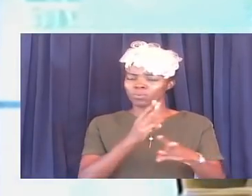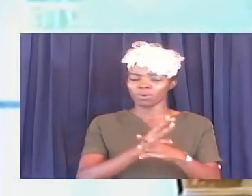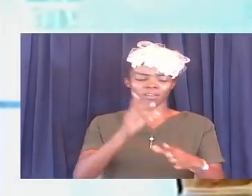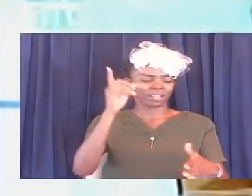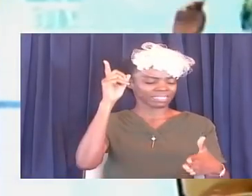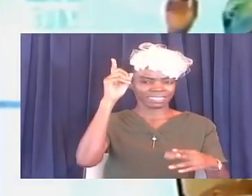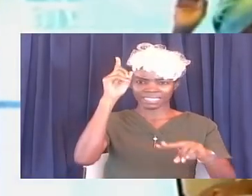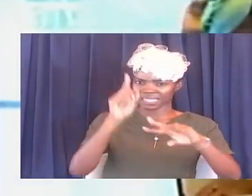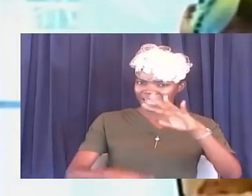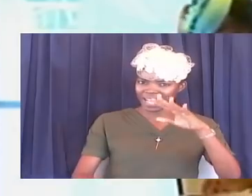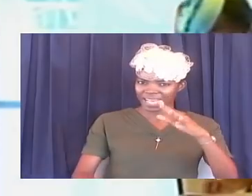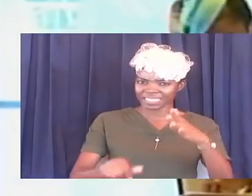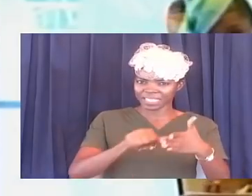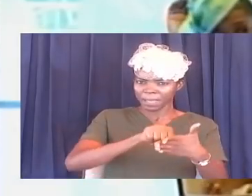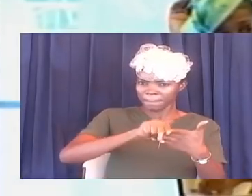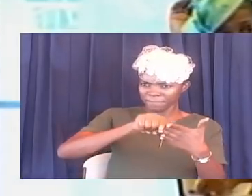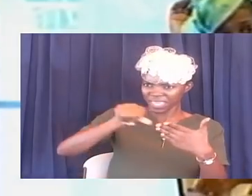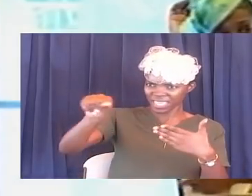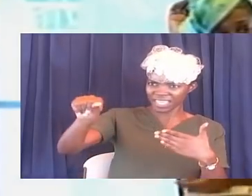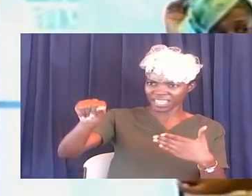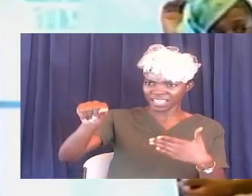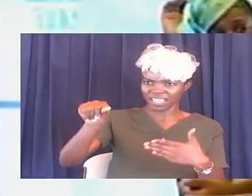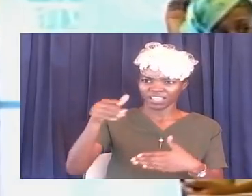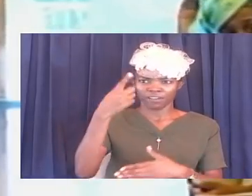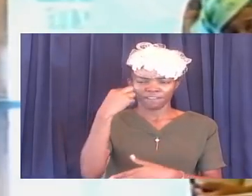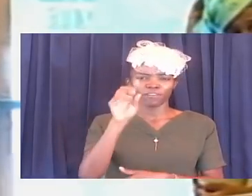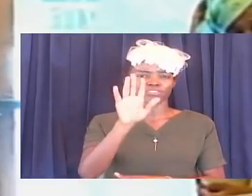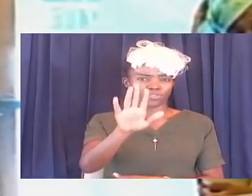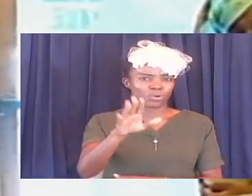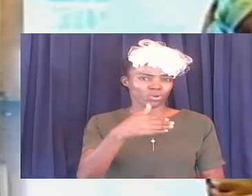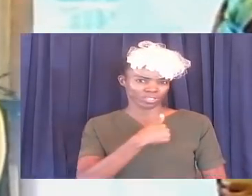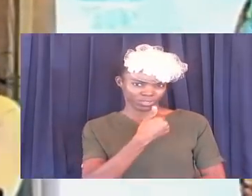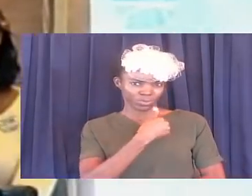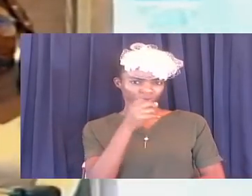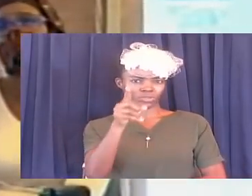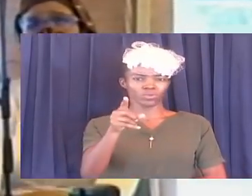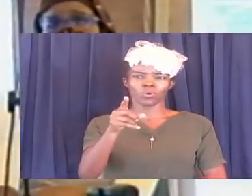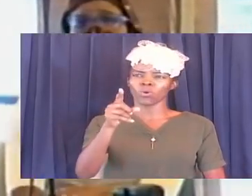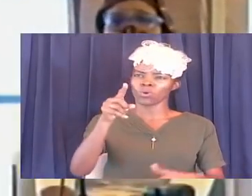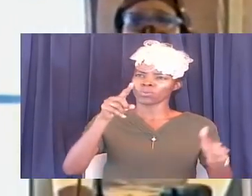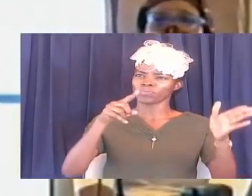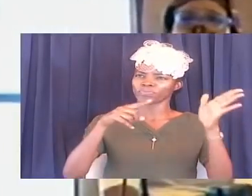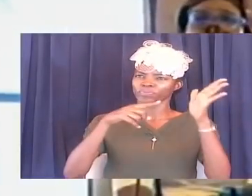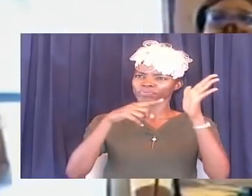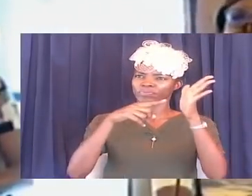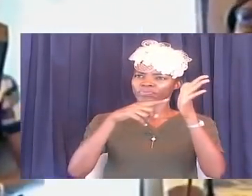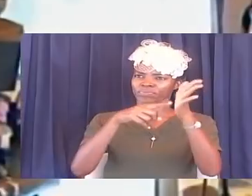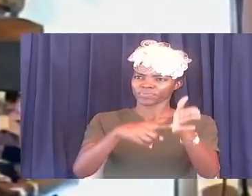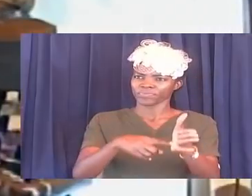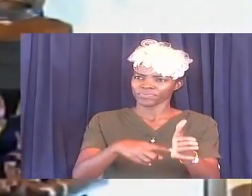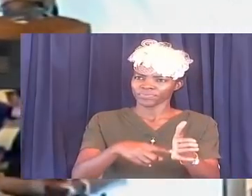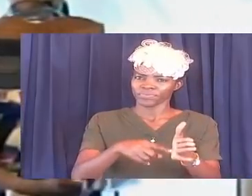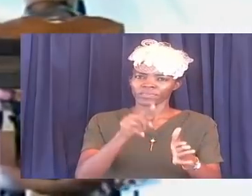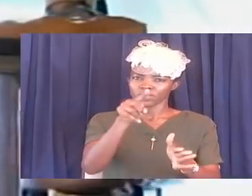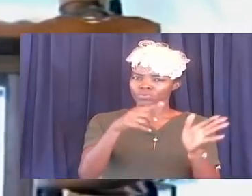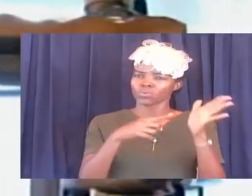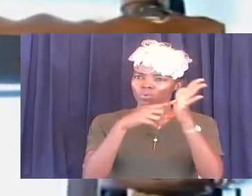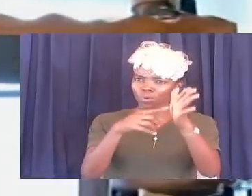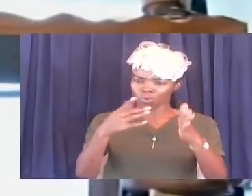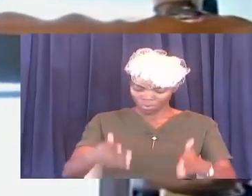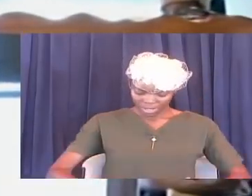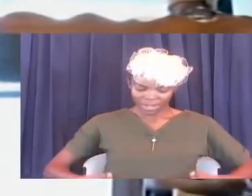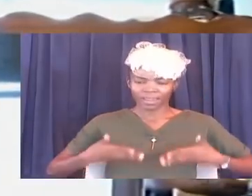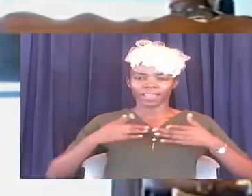And Jesus died for your sins. You owe it to Him. Some of the times we go out of our